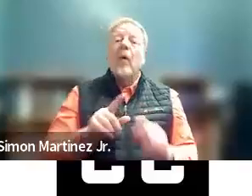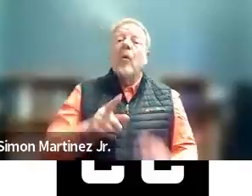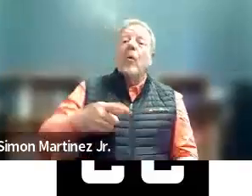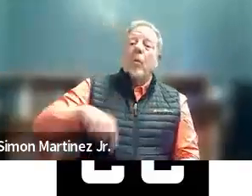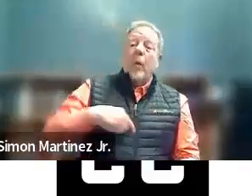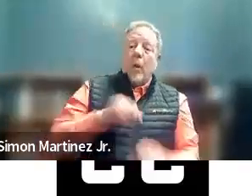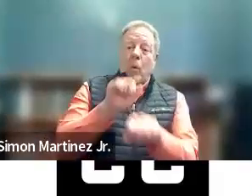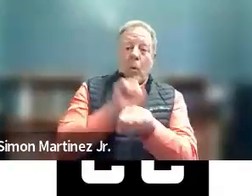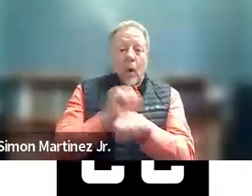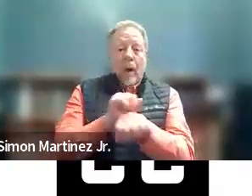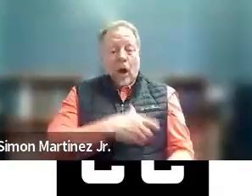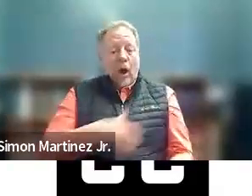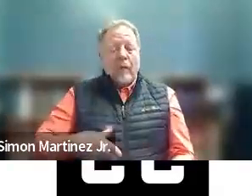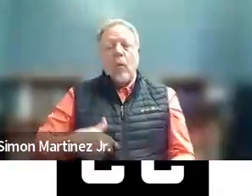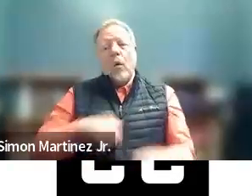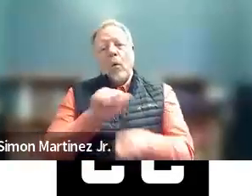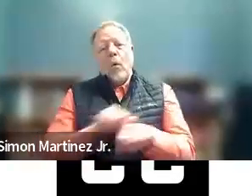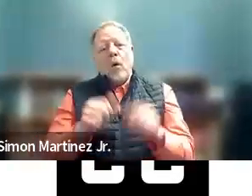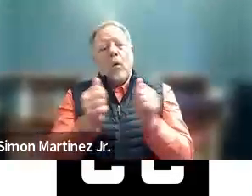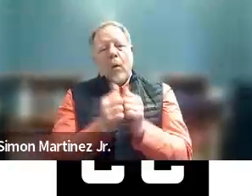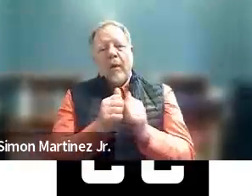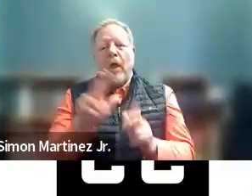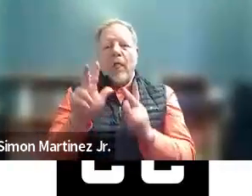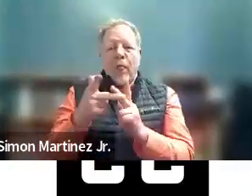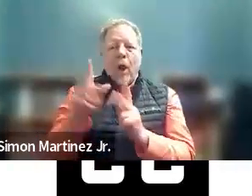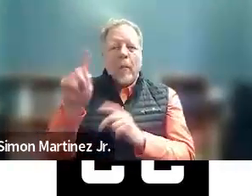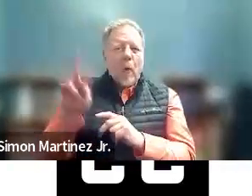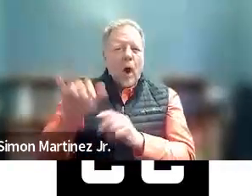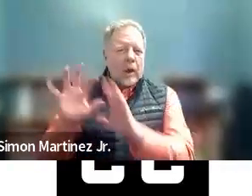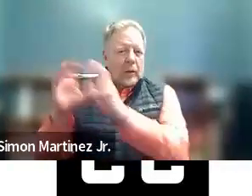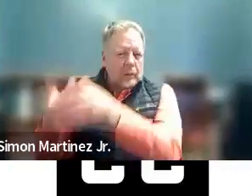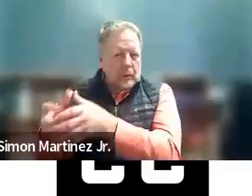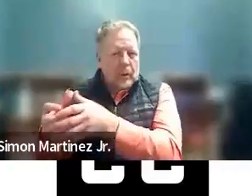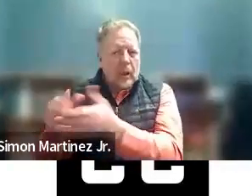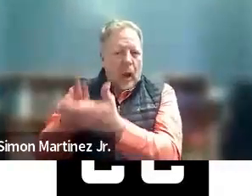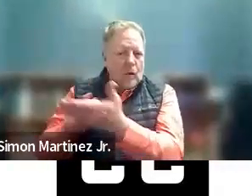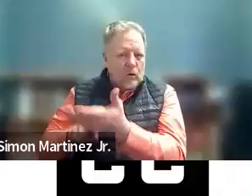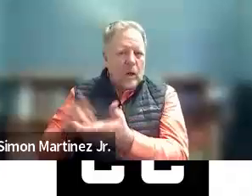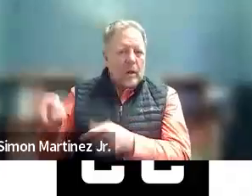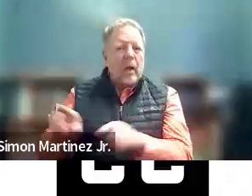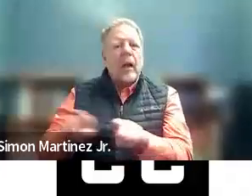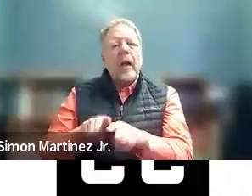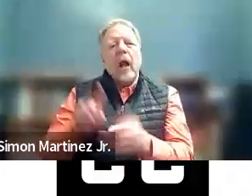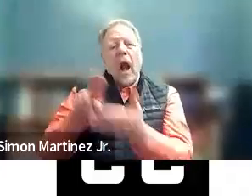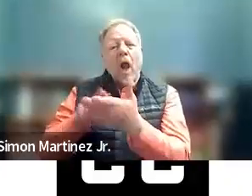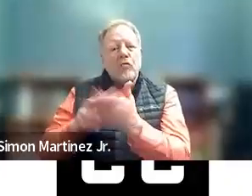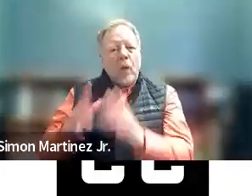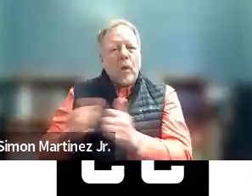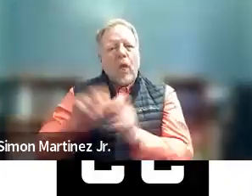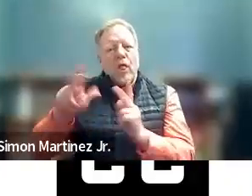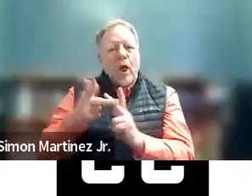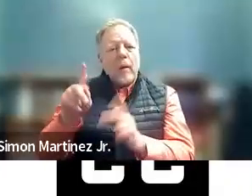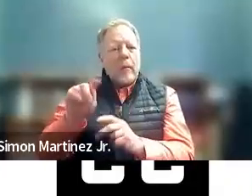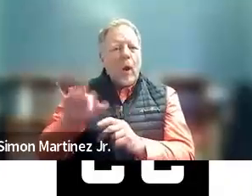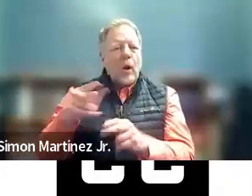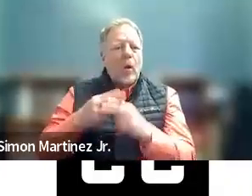We work at Harvard. We work with a third party, or we have a MSA, or a contract with a third party called